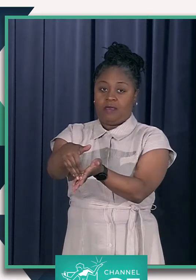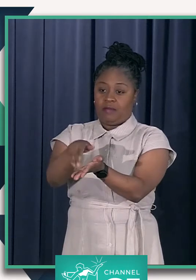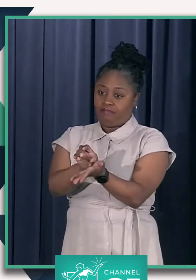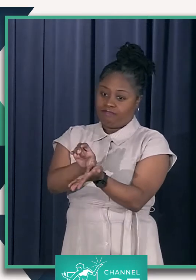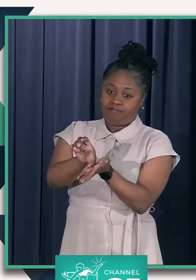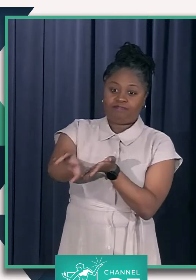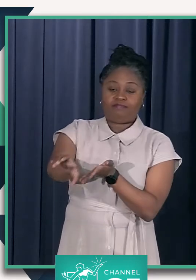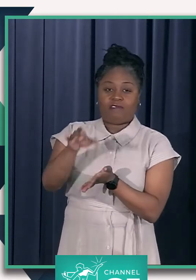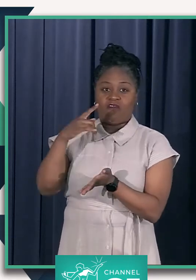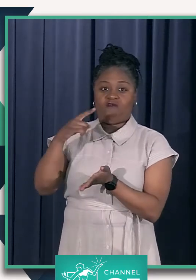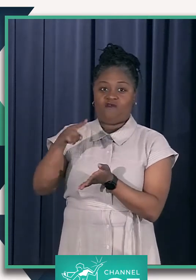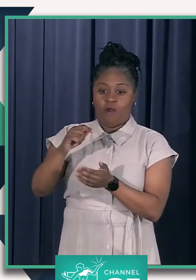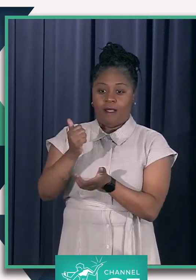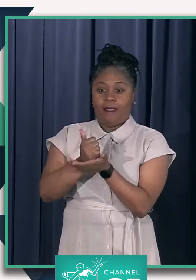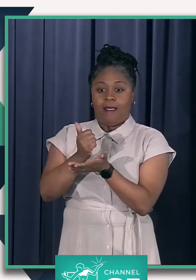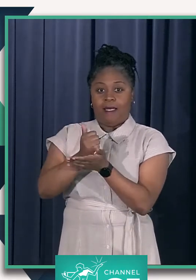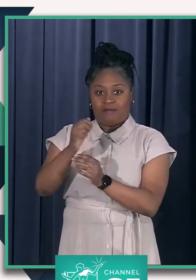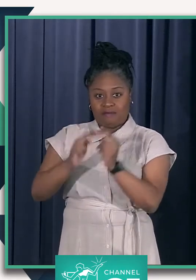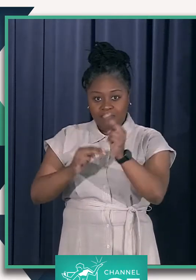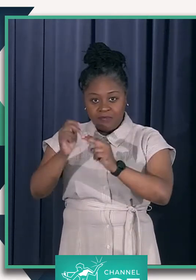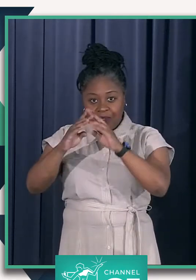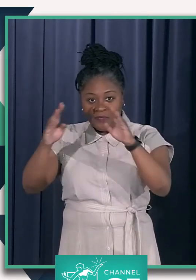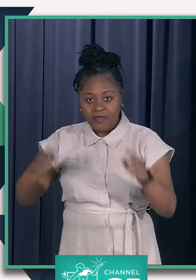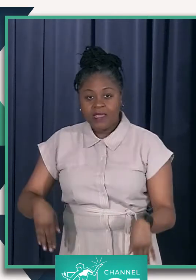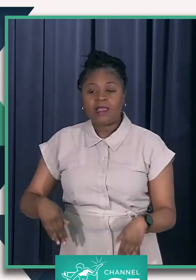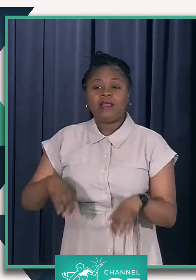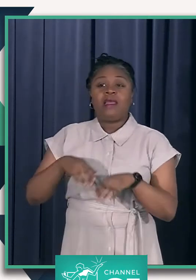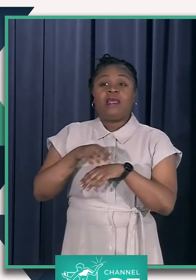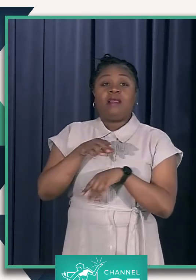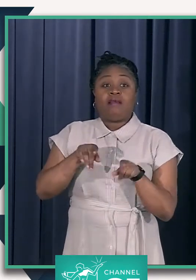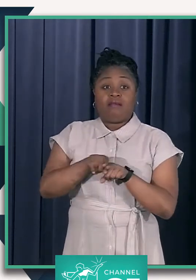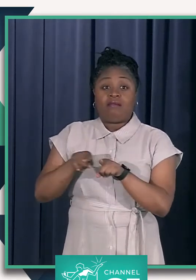in the community, lands in Detroit neighborhoods where it's